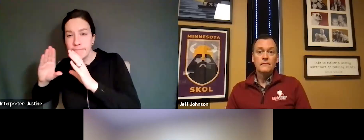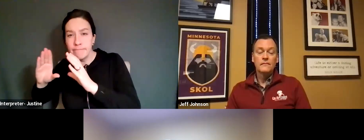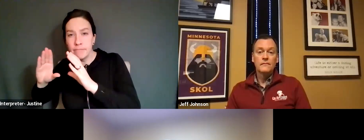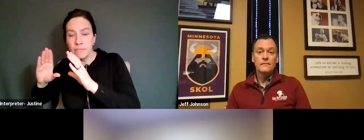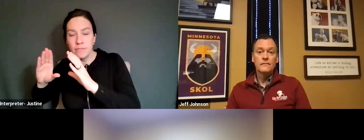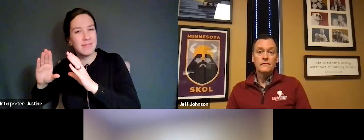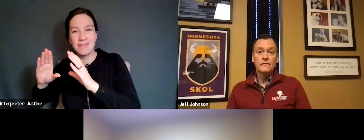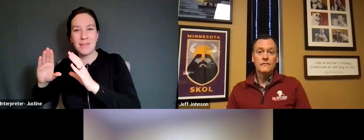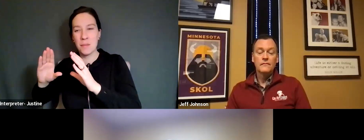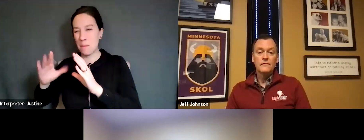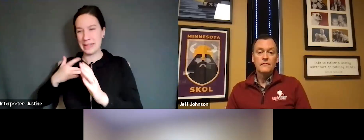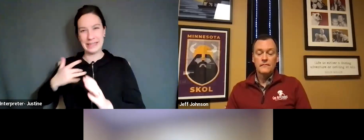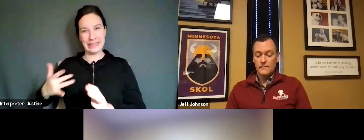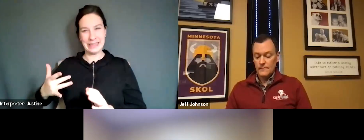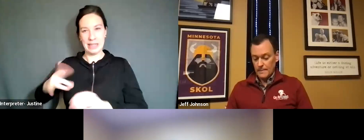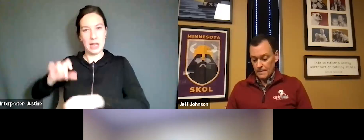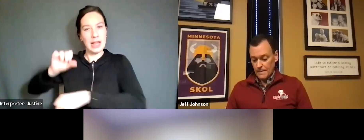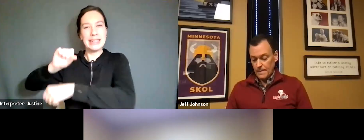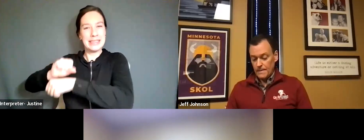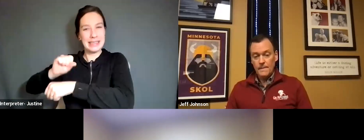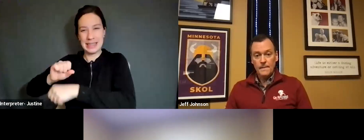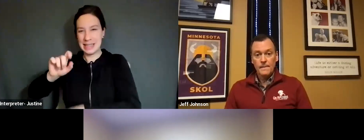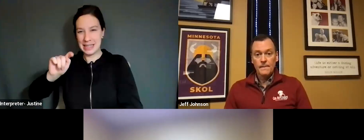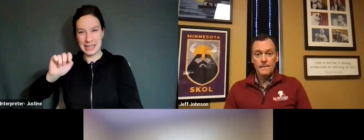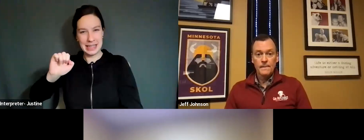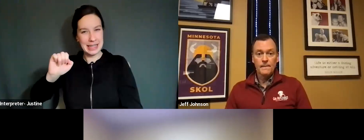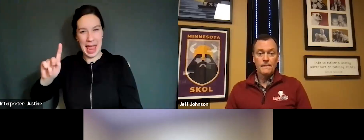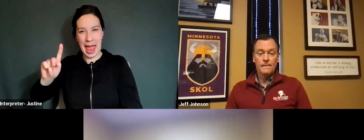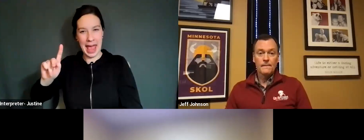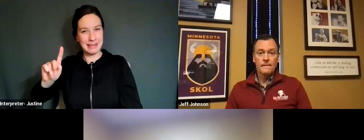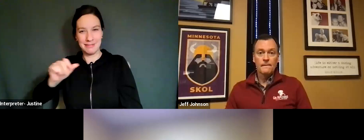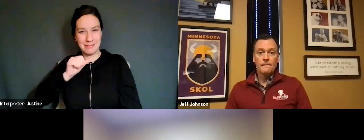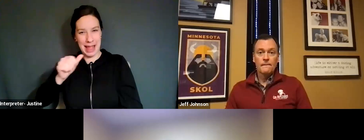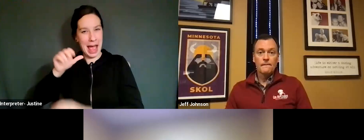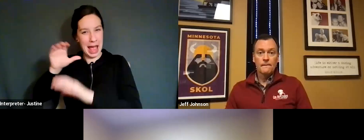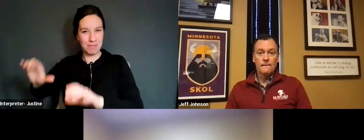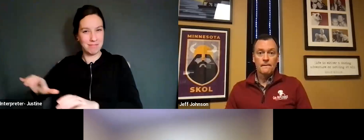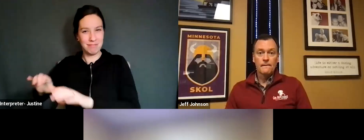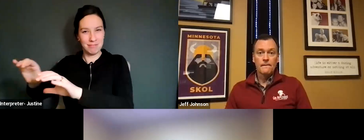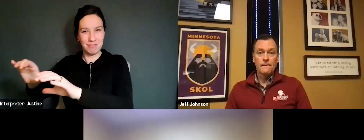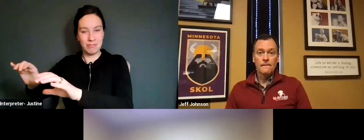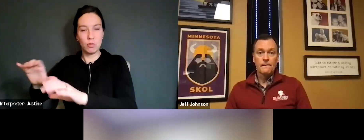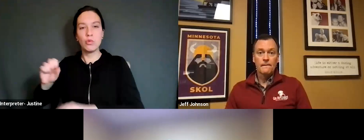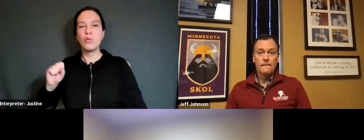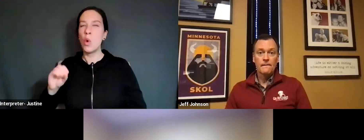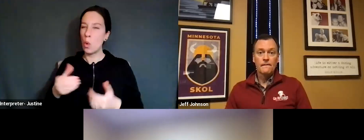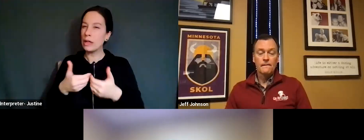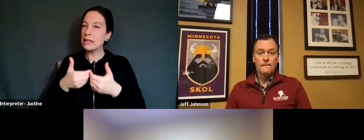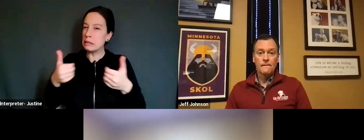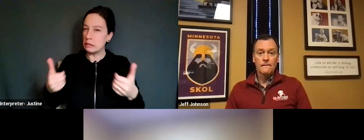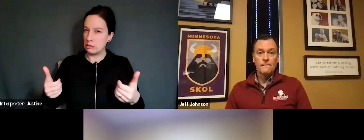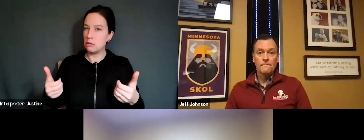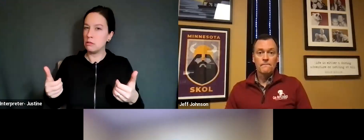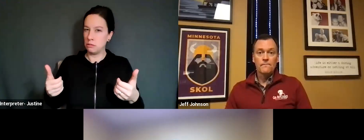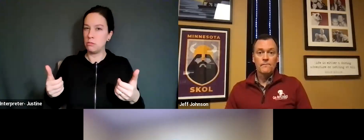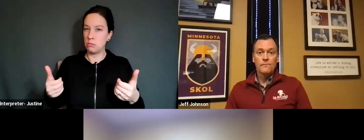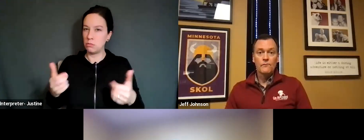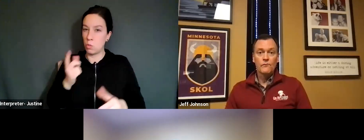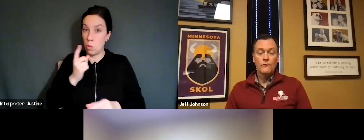perform specific tasks. So that's how those are different situations, right?